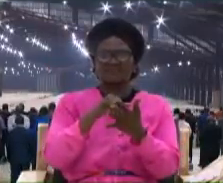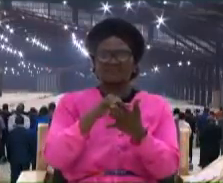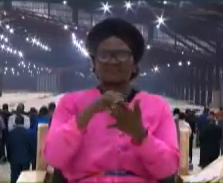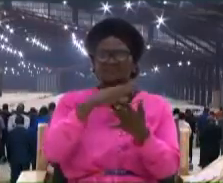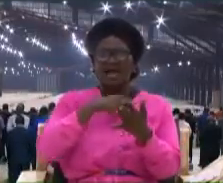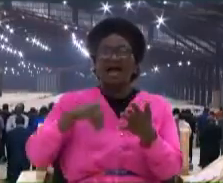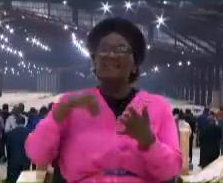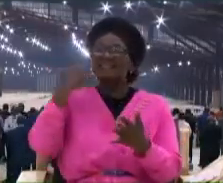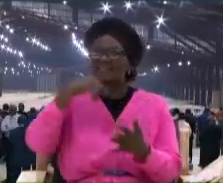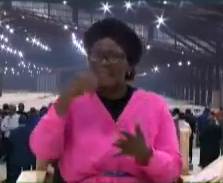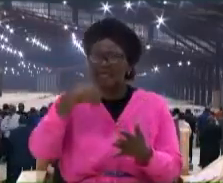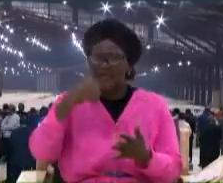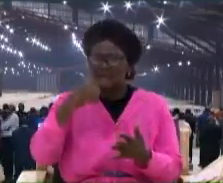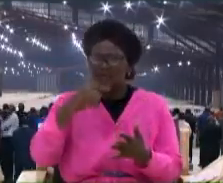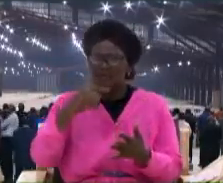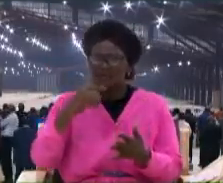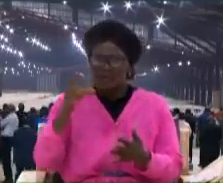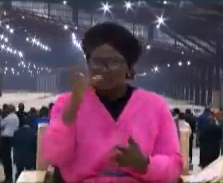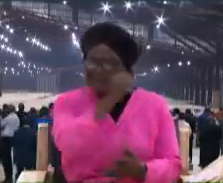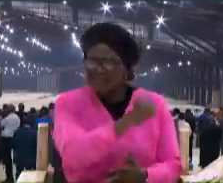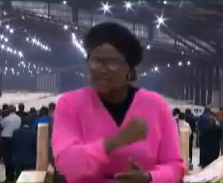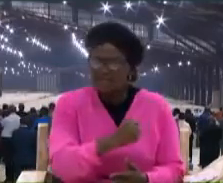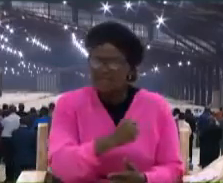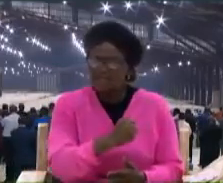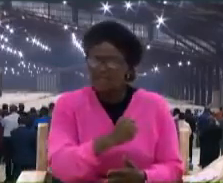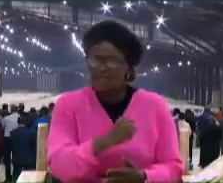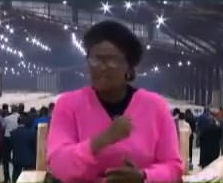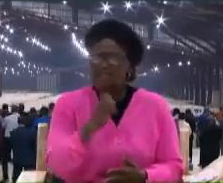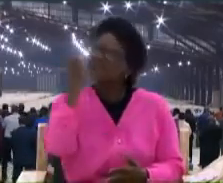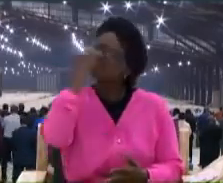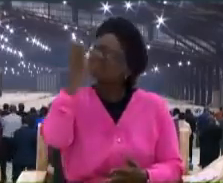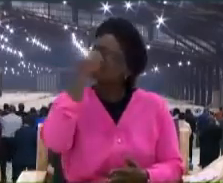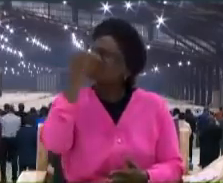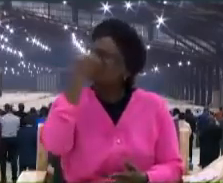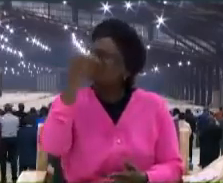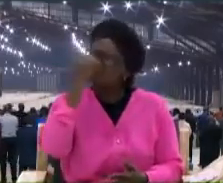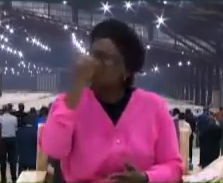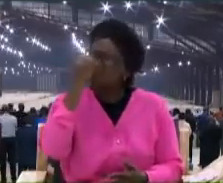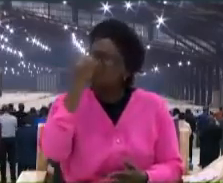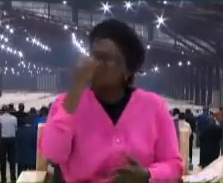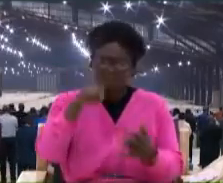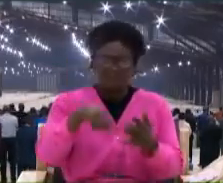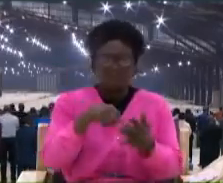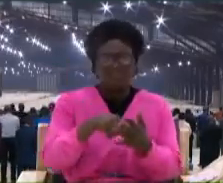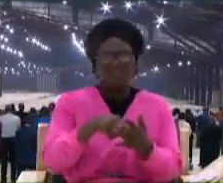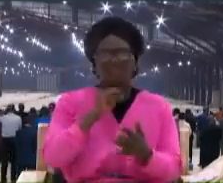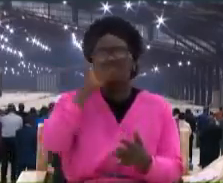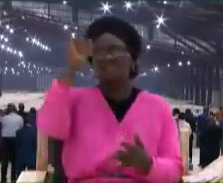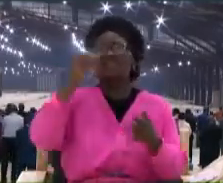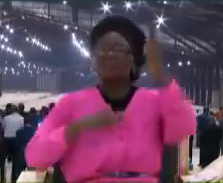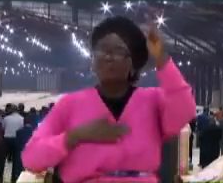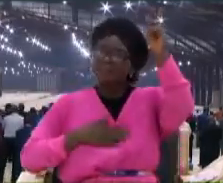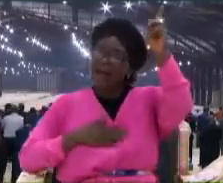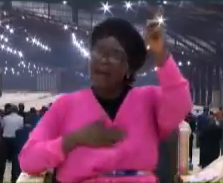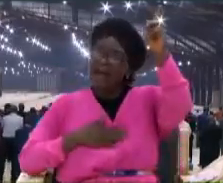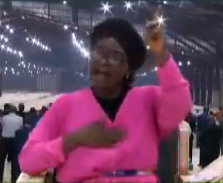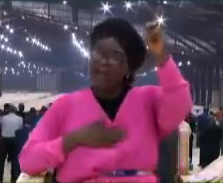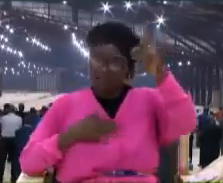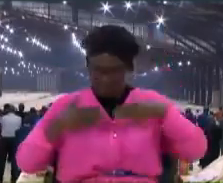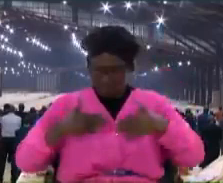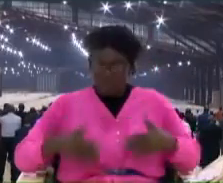and said, "Take, eat. This is my body, broken for